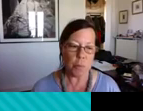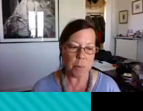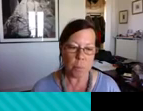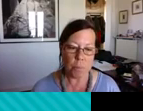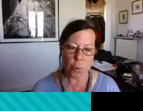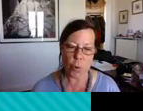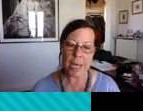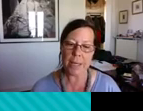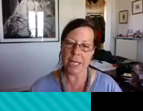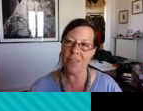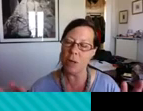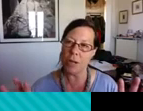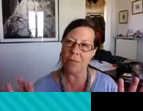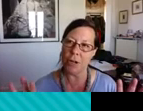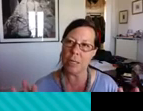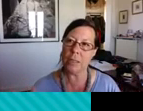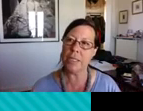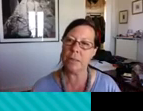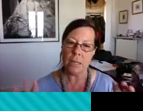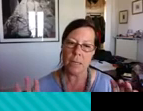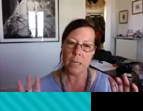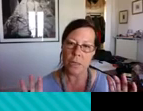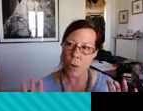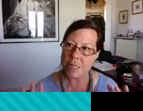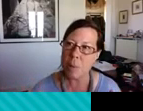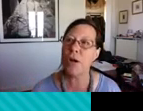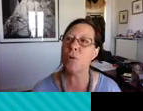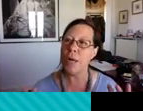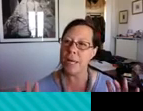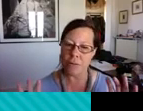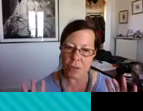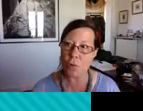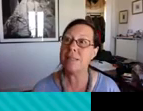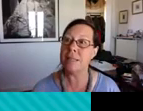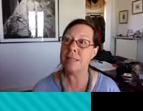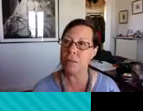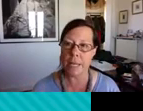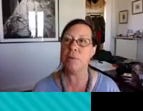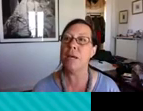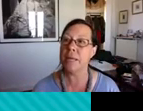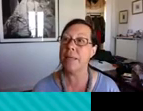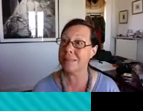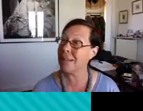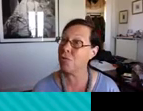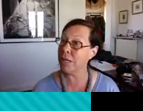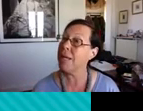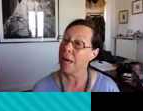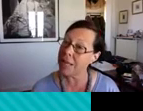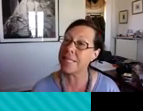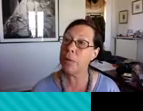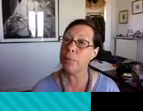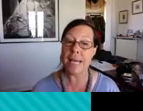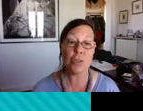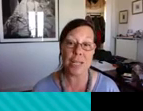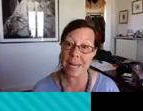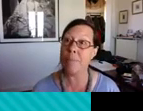to create, the government created a very clear and transparent way of addressing the epidemic in its country. And that's